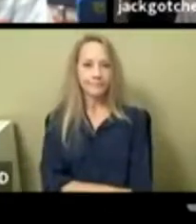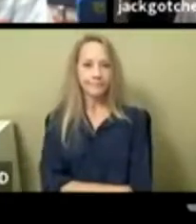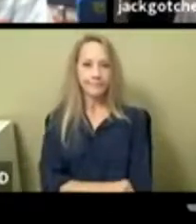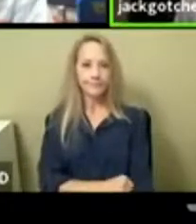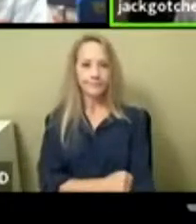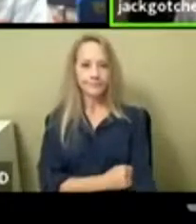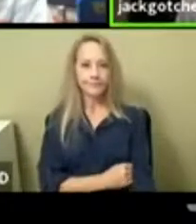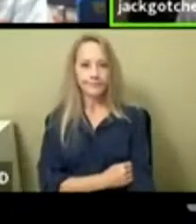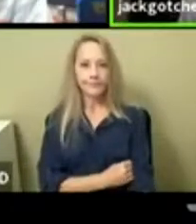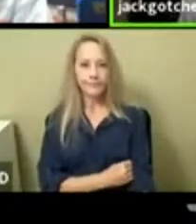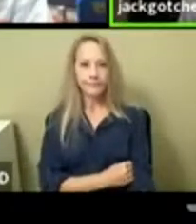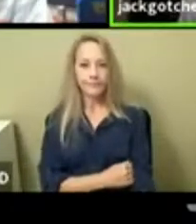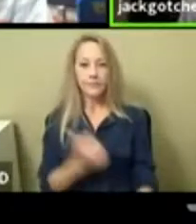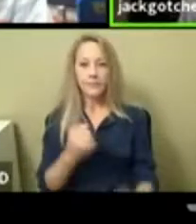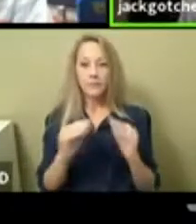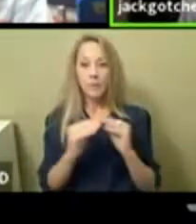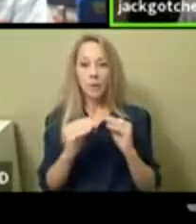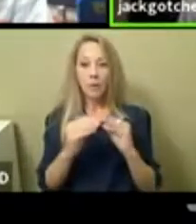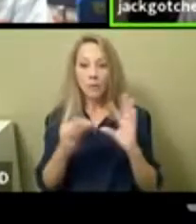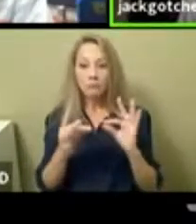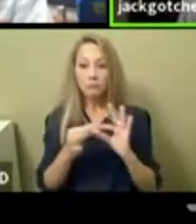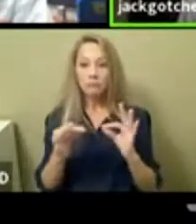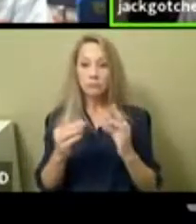Other comments, questions